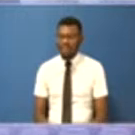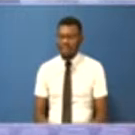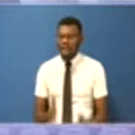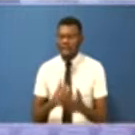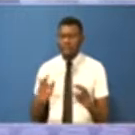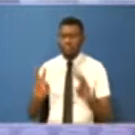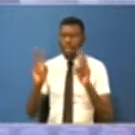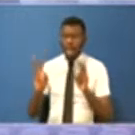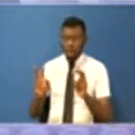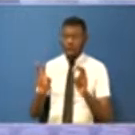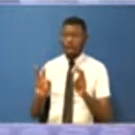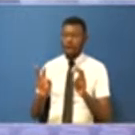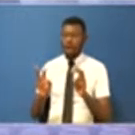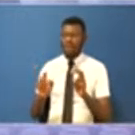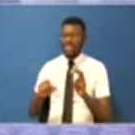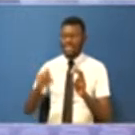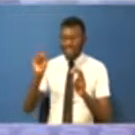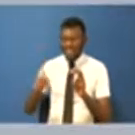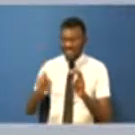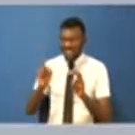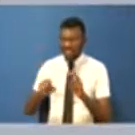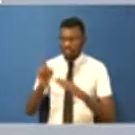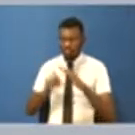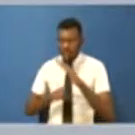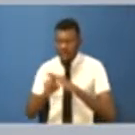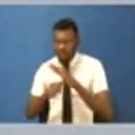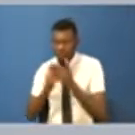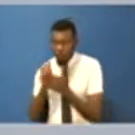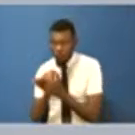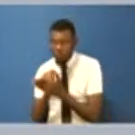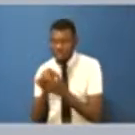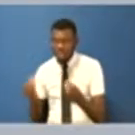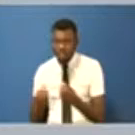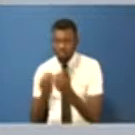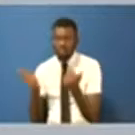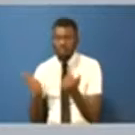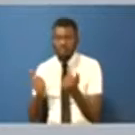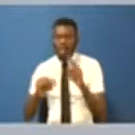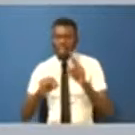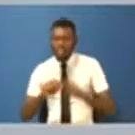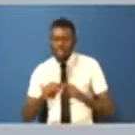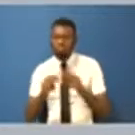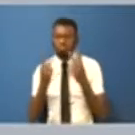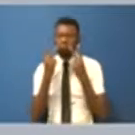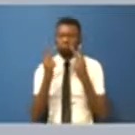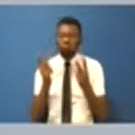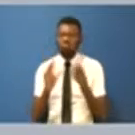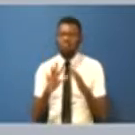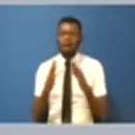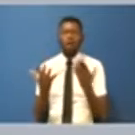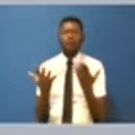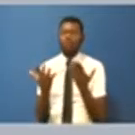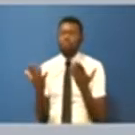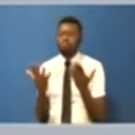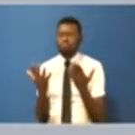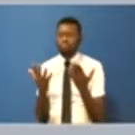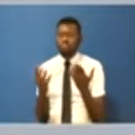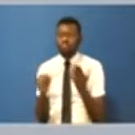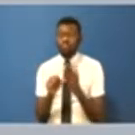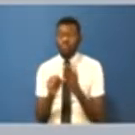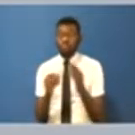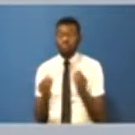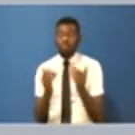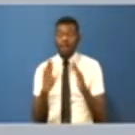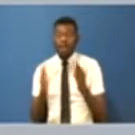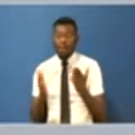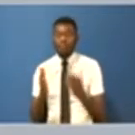issues one would need to get that office and sit and look around and see how to solve